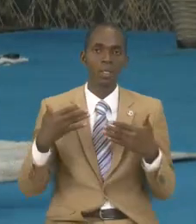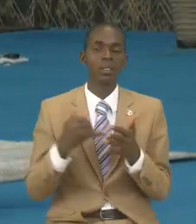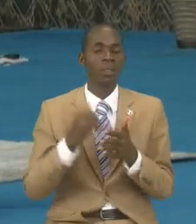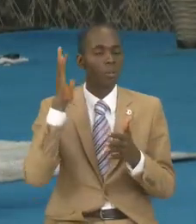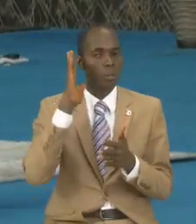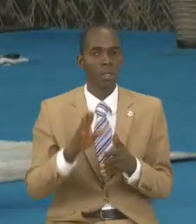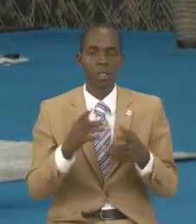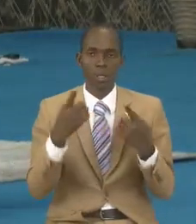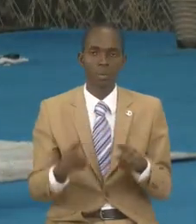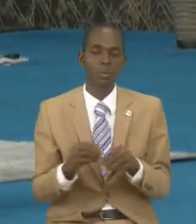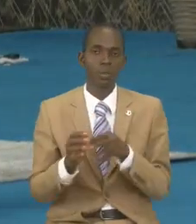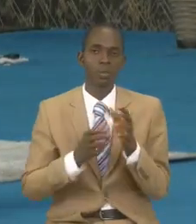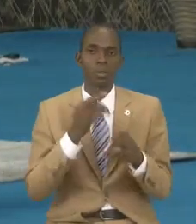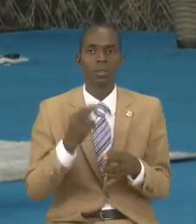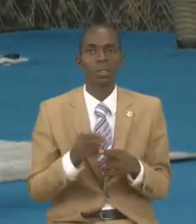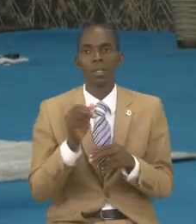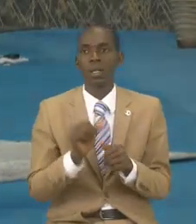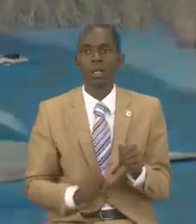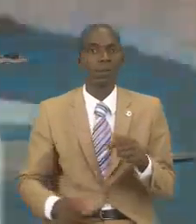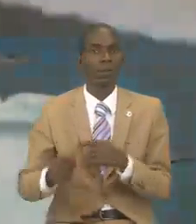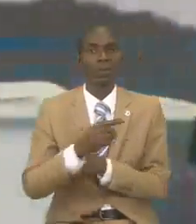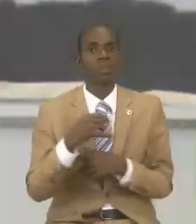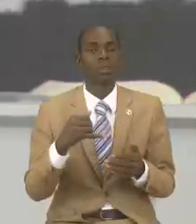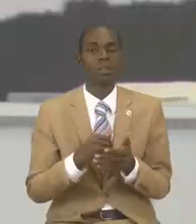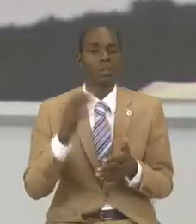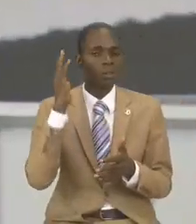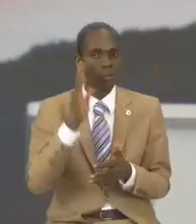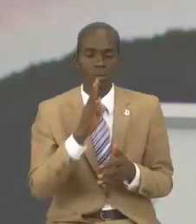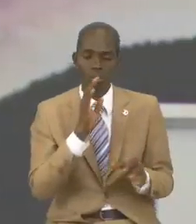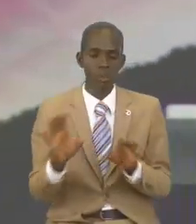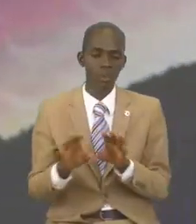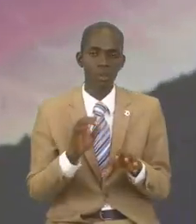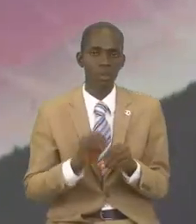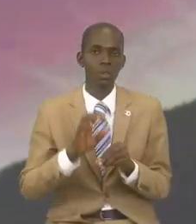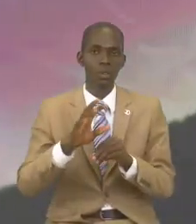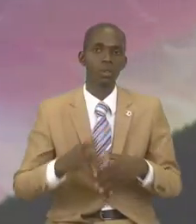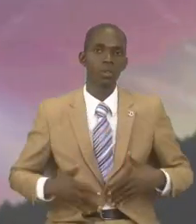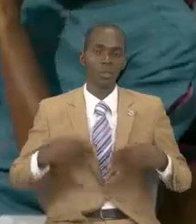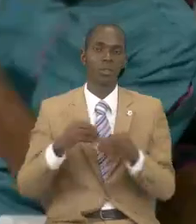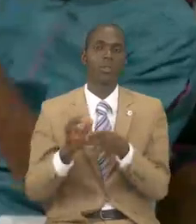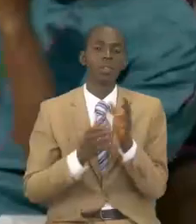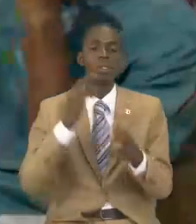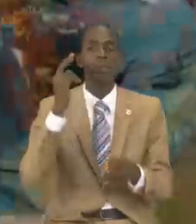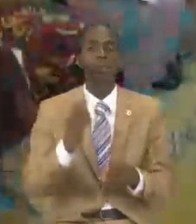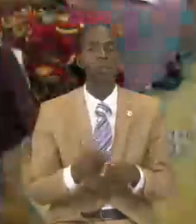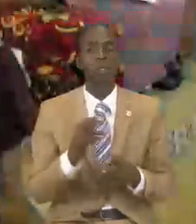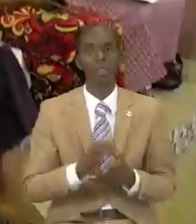done. Every day, it will be accomplished in your life, in Jesus'